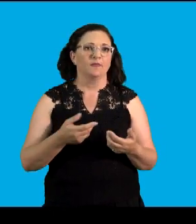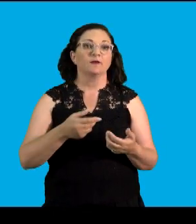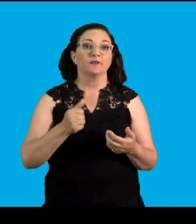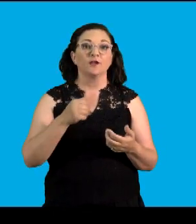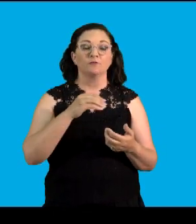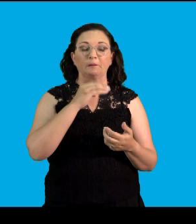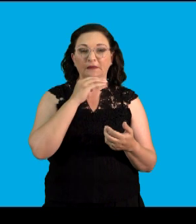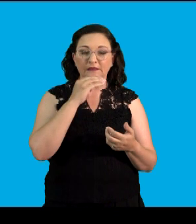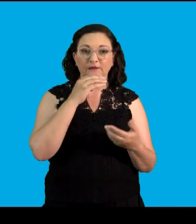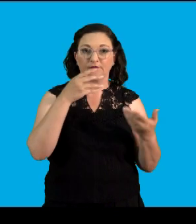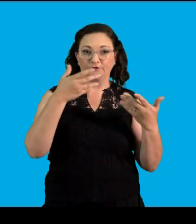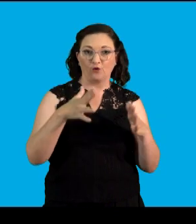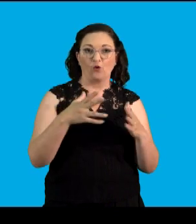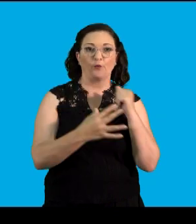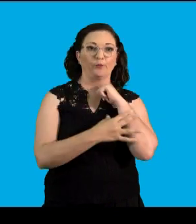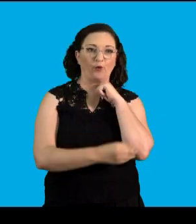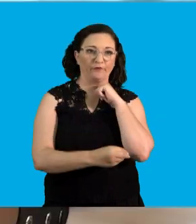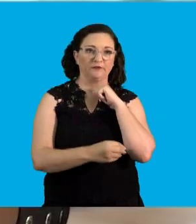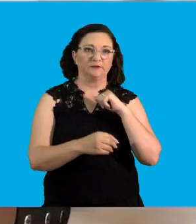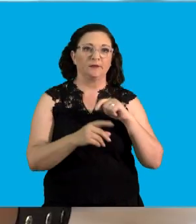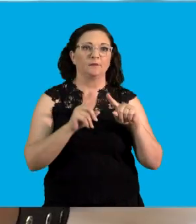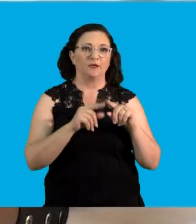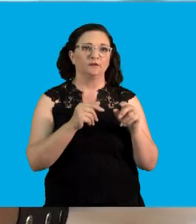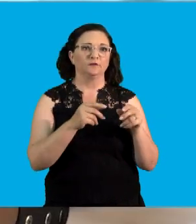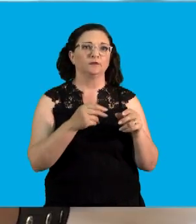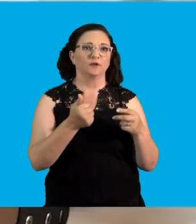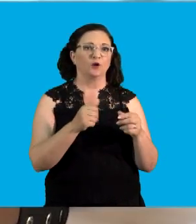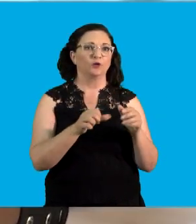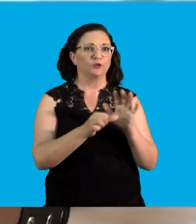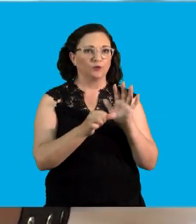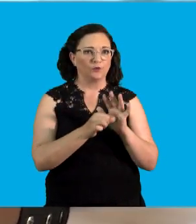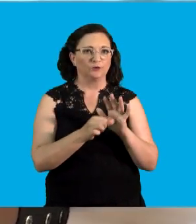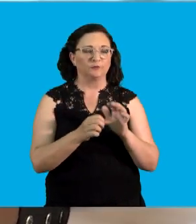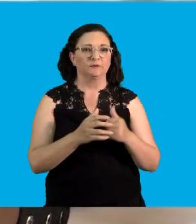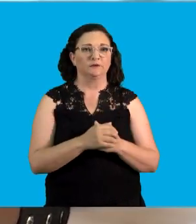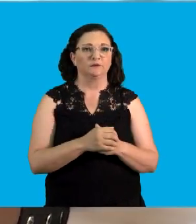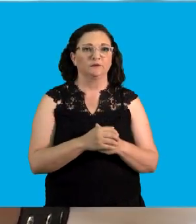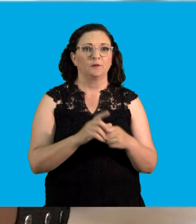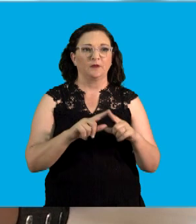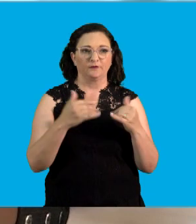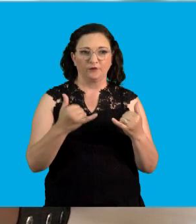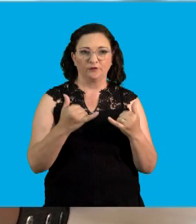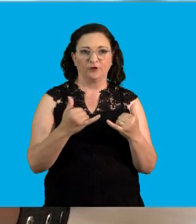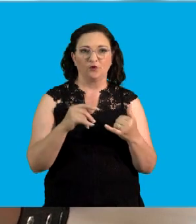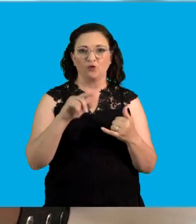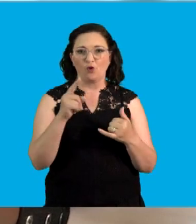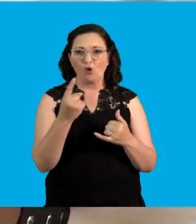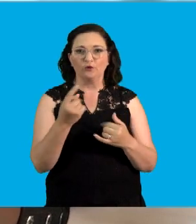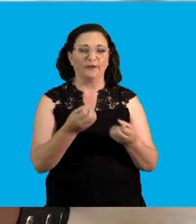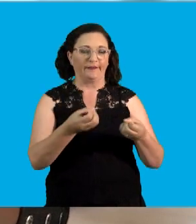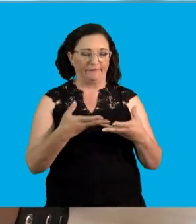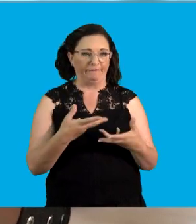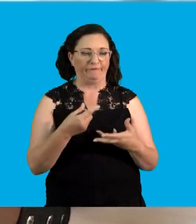poverty. Remember, it's very important that you read the question and you look at the action verb. So in this instance, it's just to